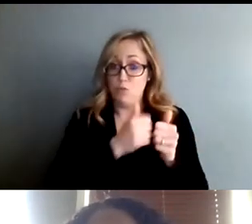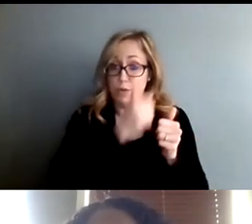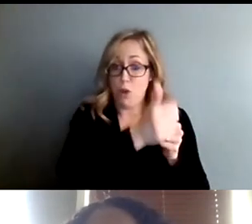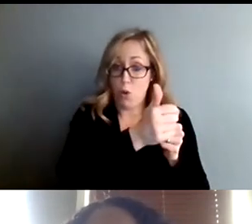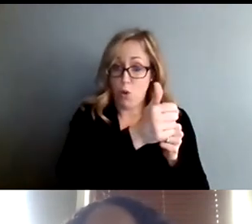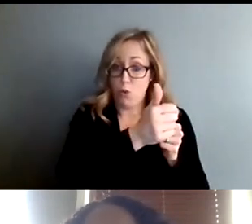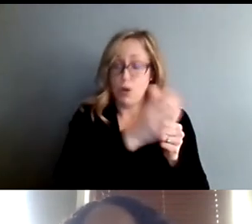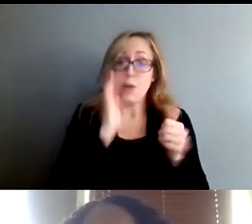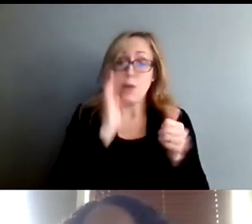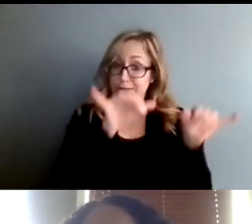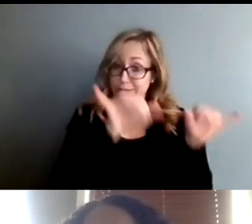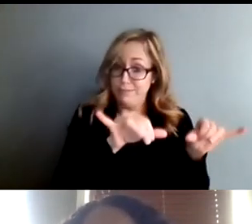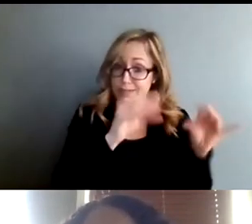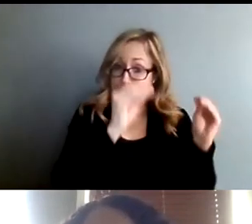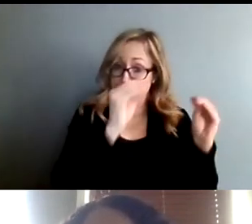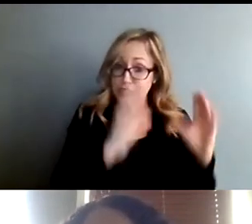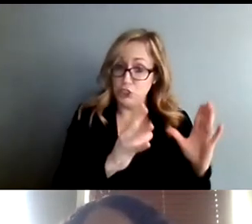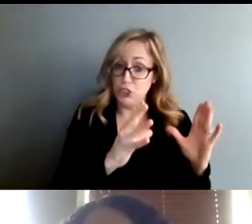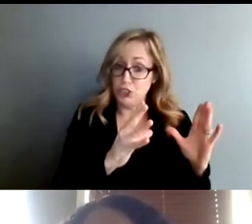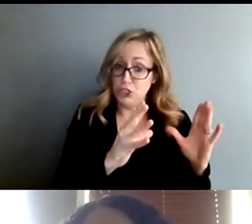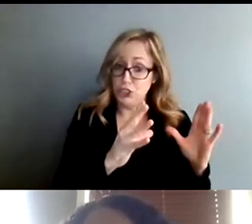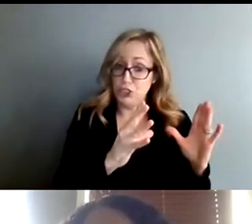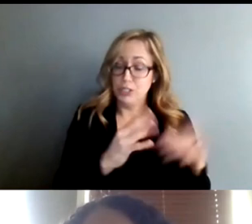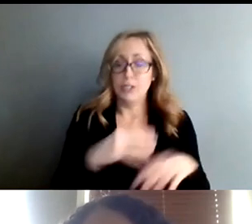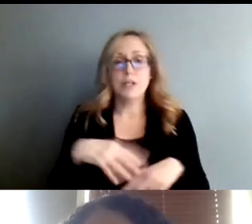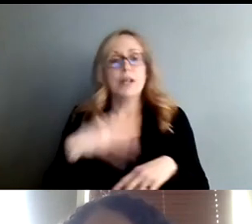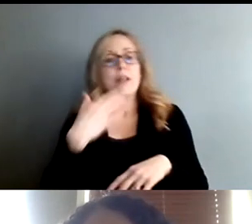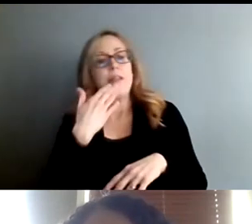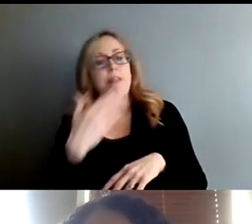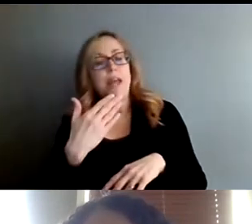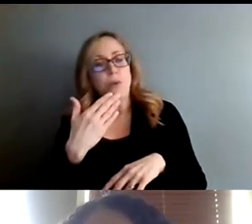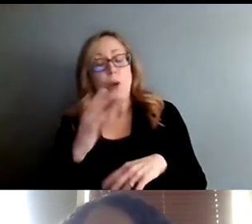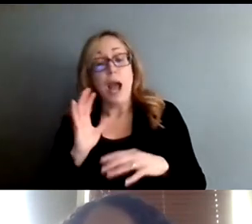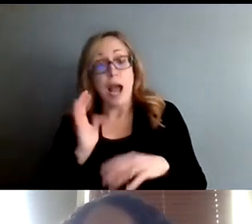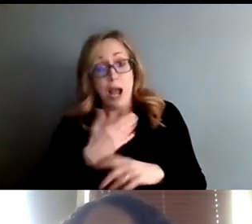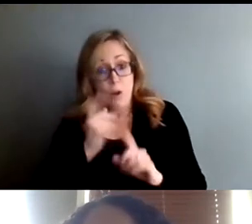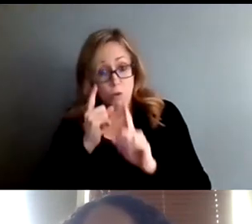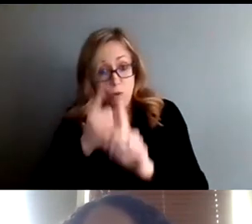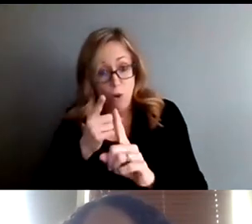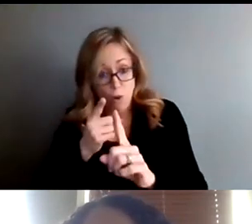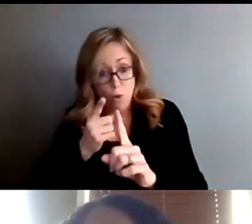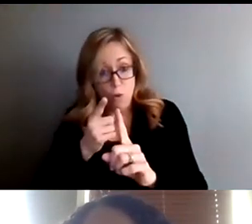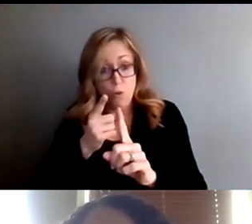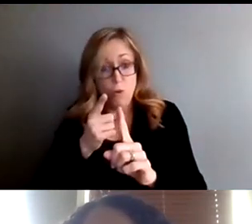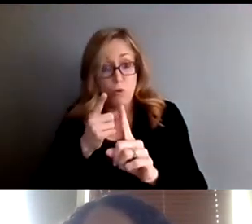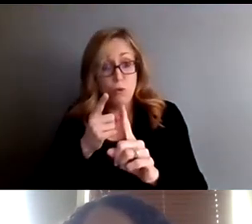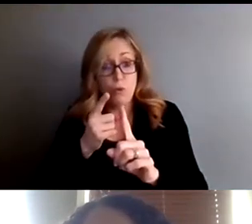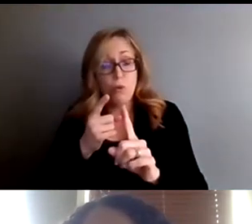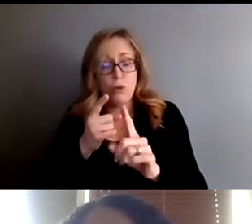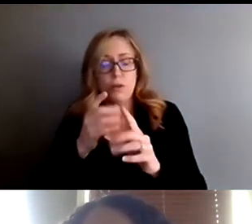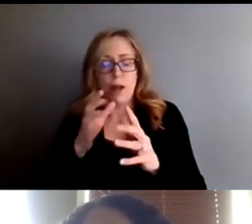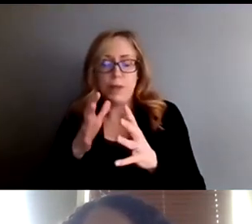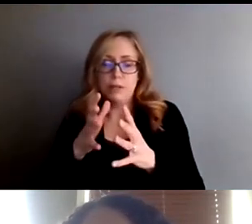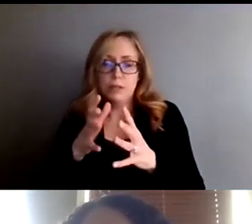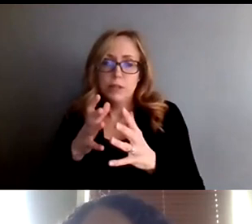same teacher? Yeah, thank you, Jeffrey. So our goal is to maintain as consistent as